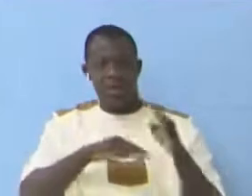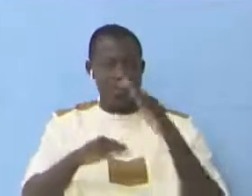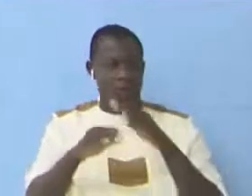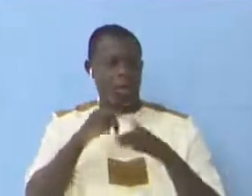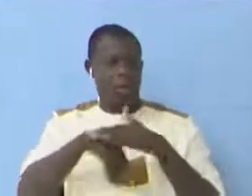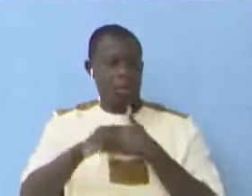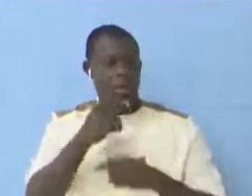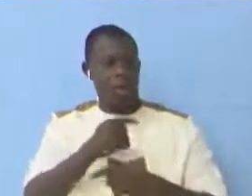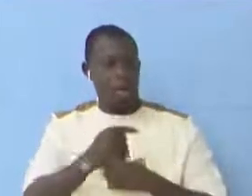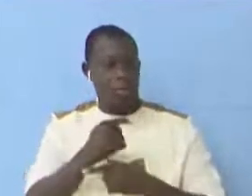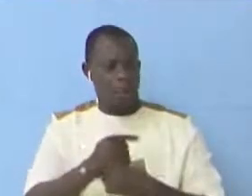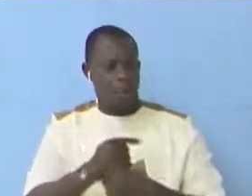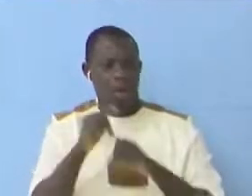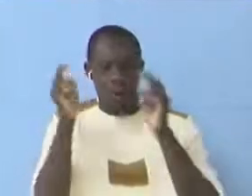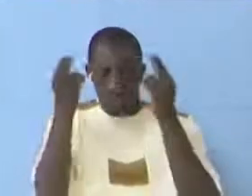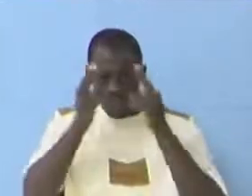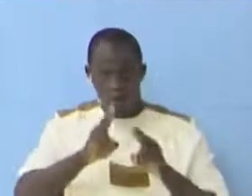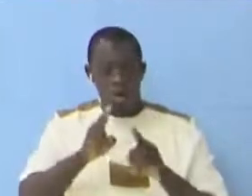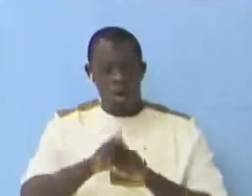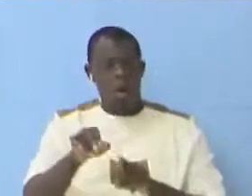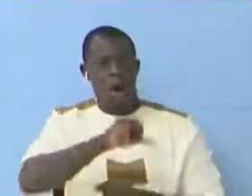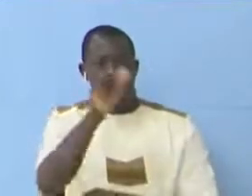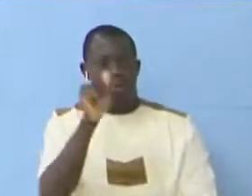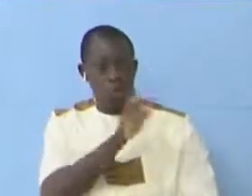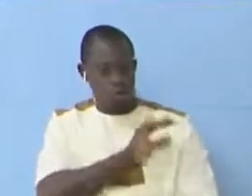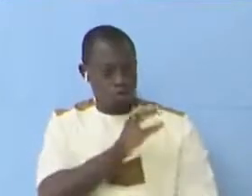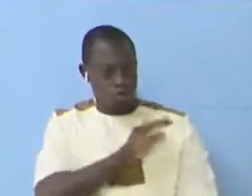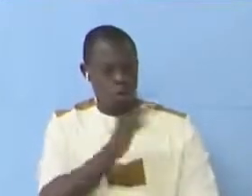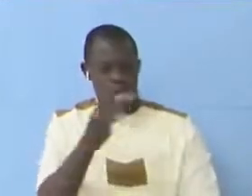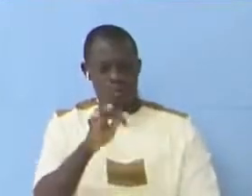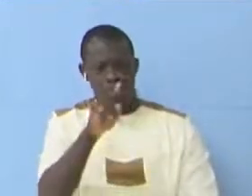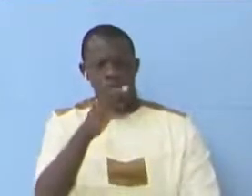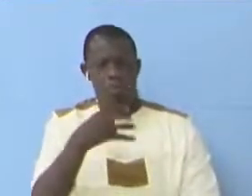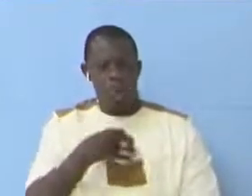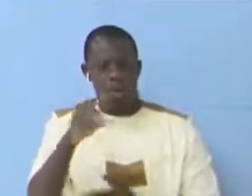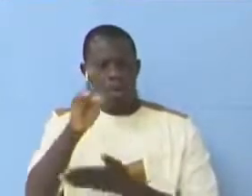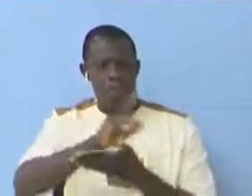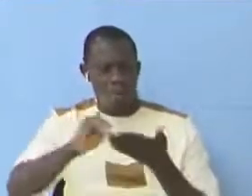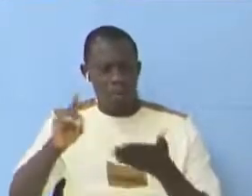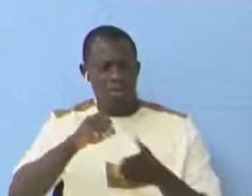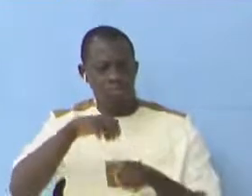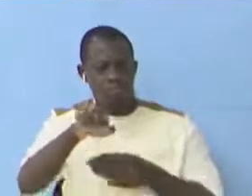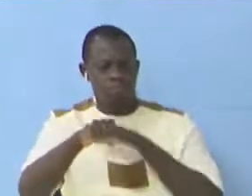offense to provide false or misleading information to the TRRC.